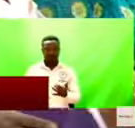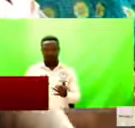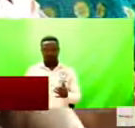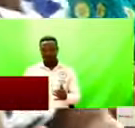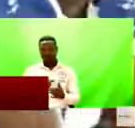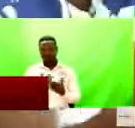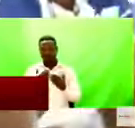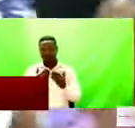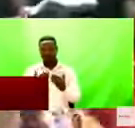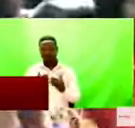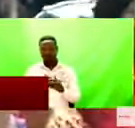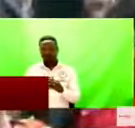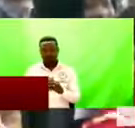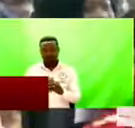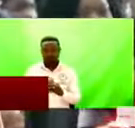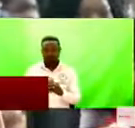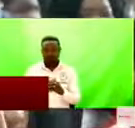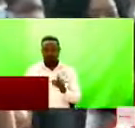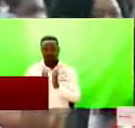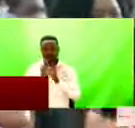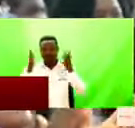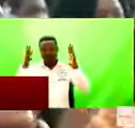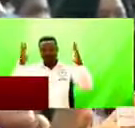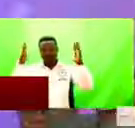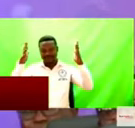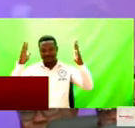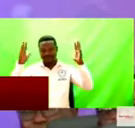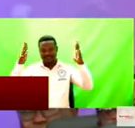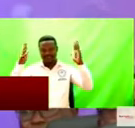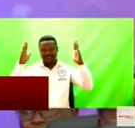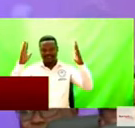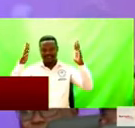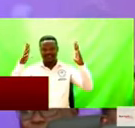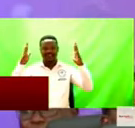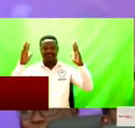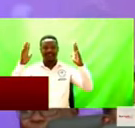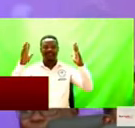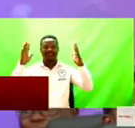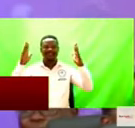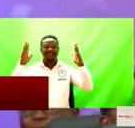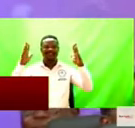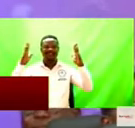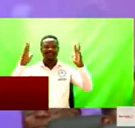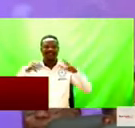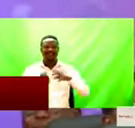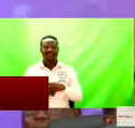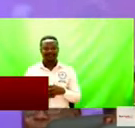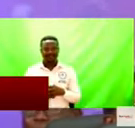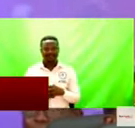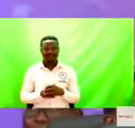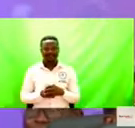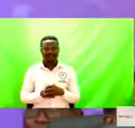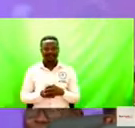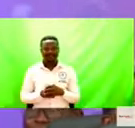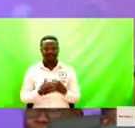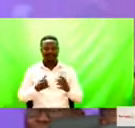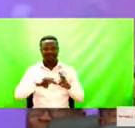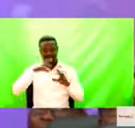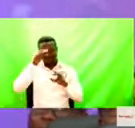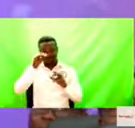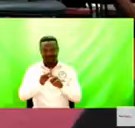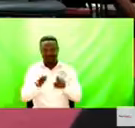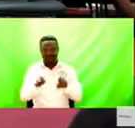you. Let's clap for them, please. Thank you. Thank you very much. Chair, I